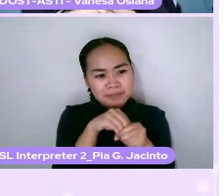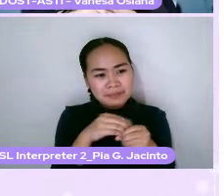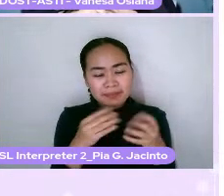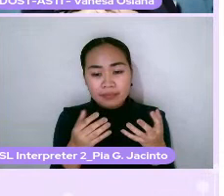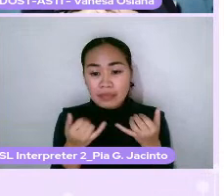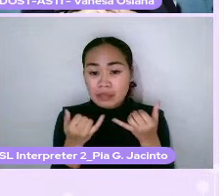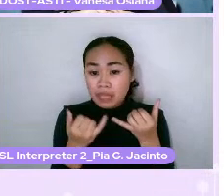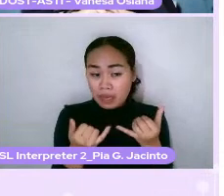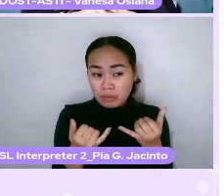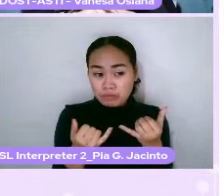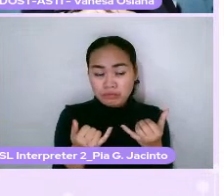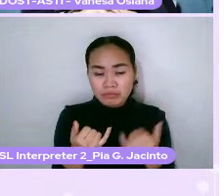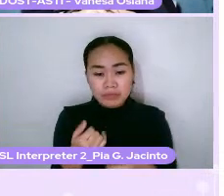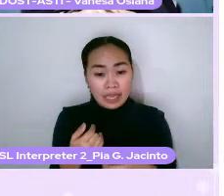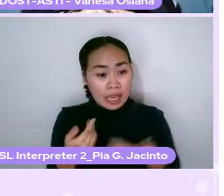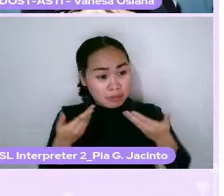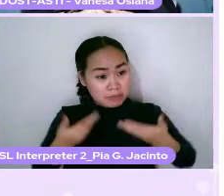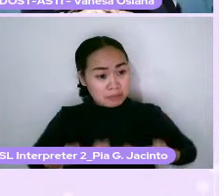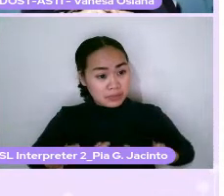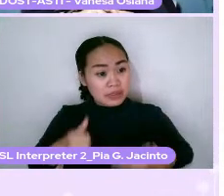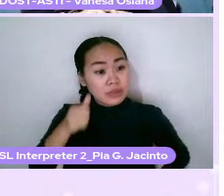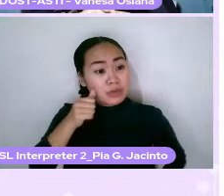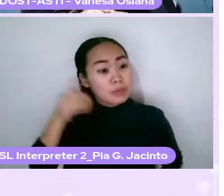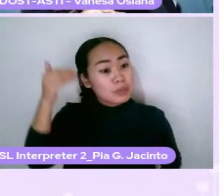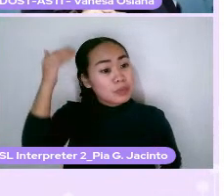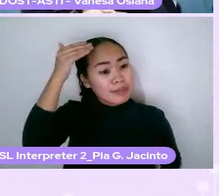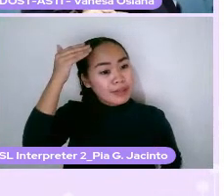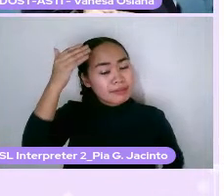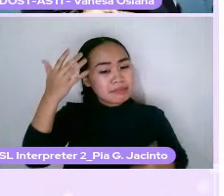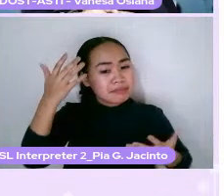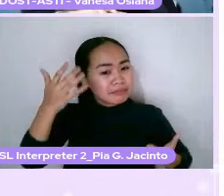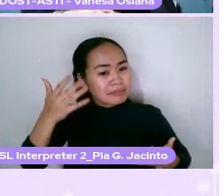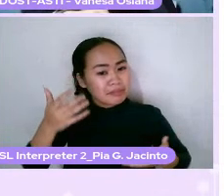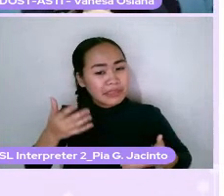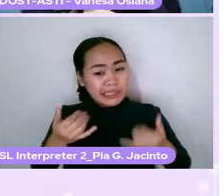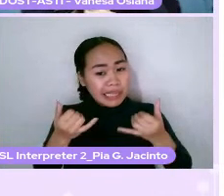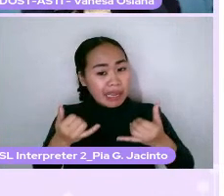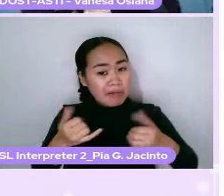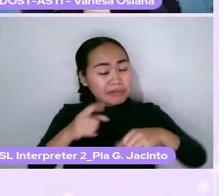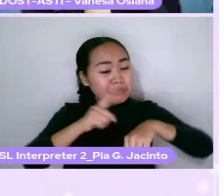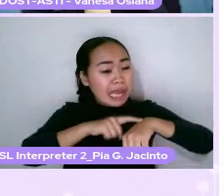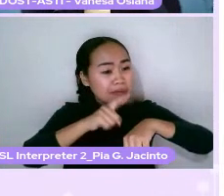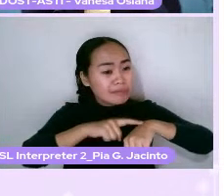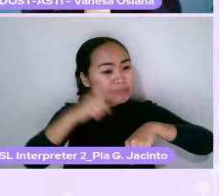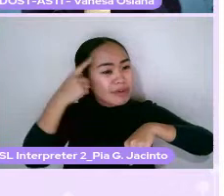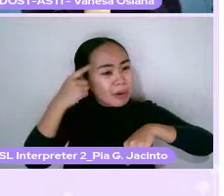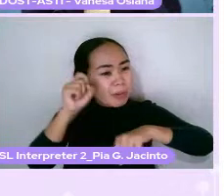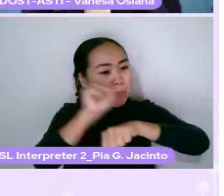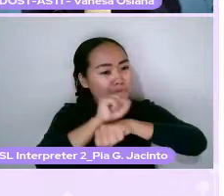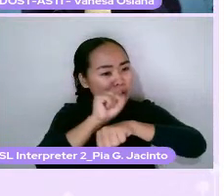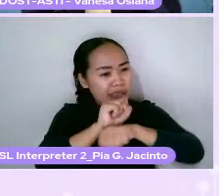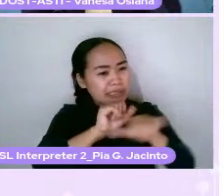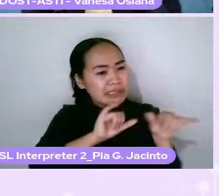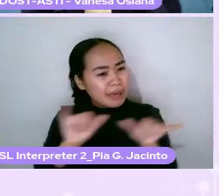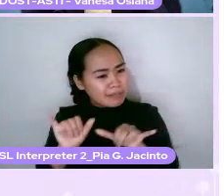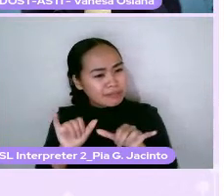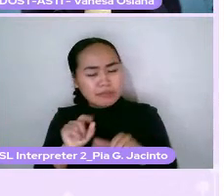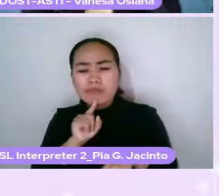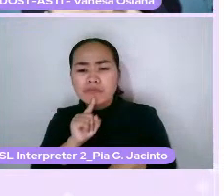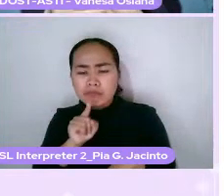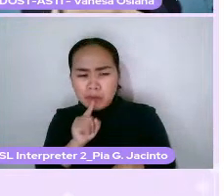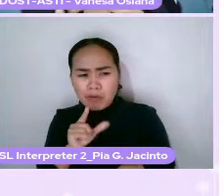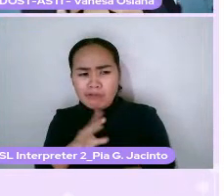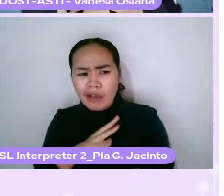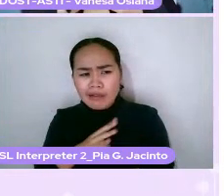high-tech industry does not make any of us less than our counterpart. It is knowing and acknowledging our weakness through